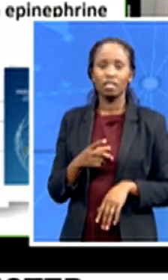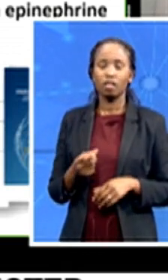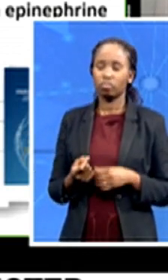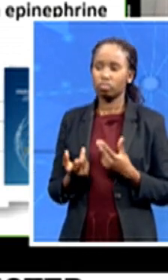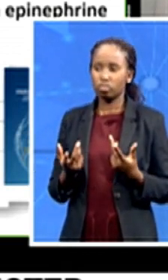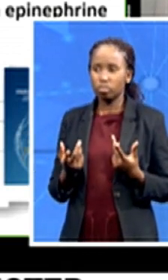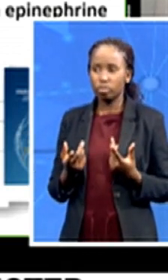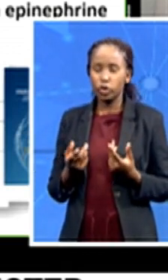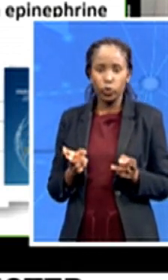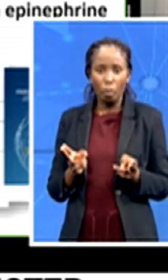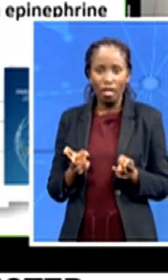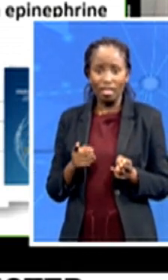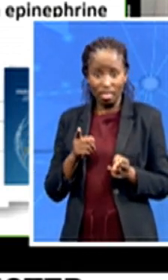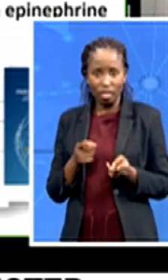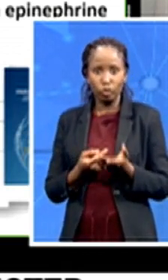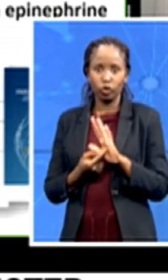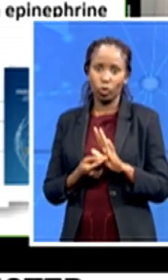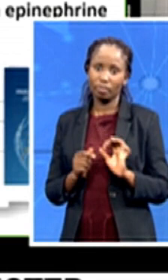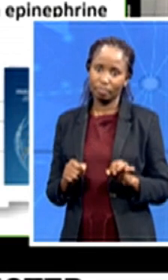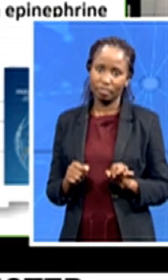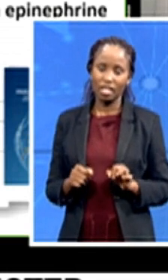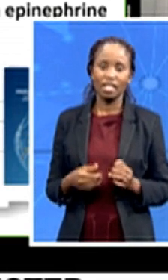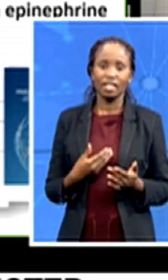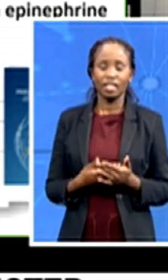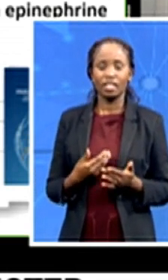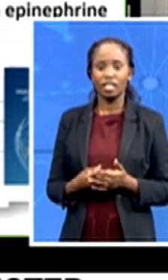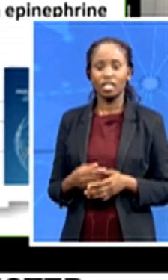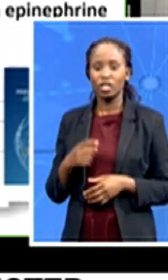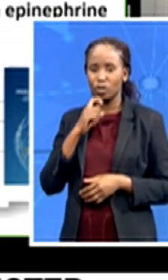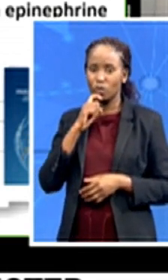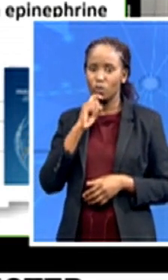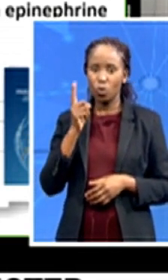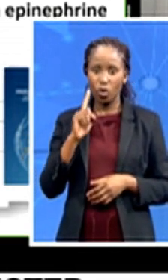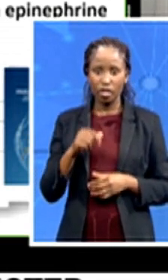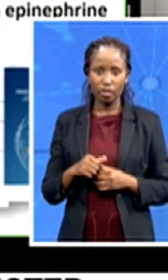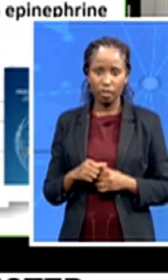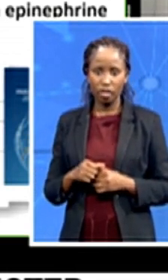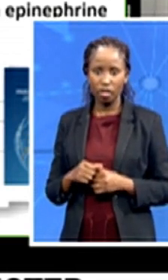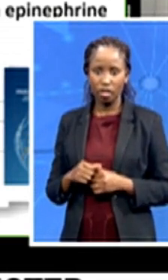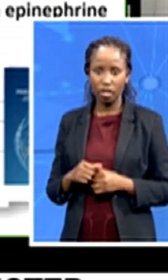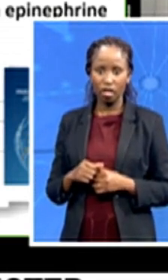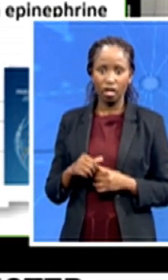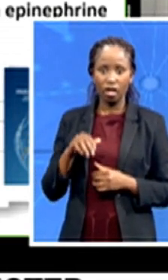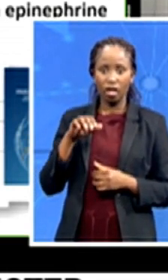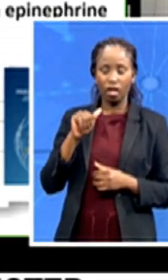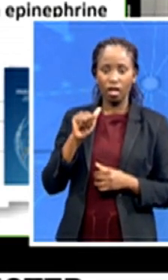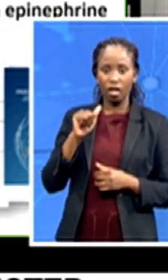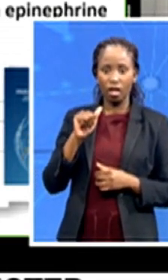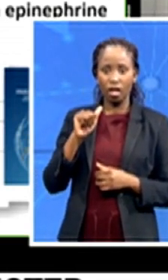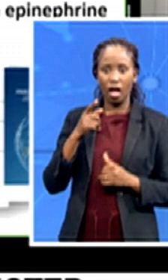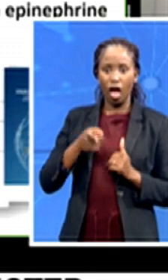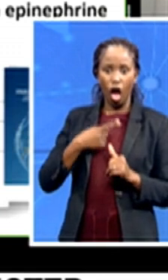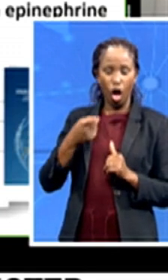I'm just going to use anaphylaxis as an example. Now, anaphylaxis is a very serious, severe allergic